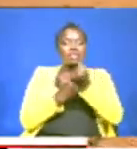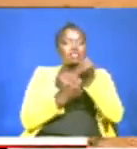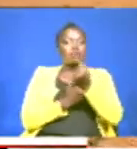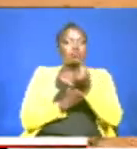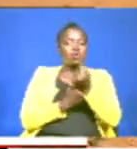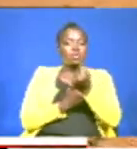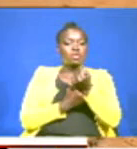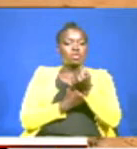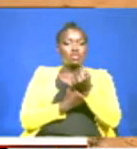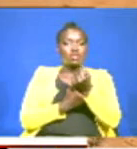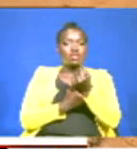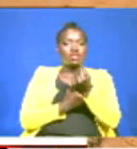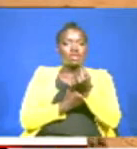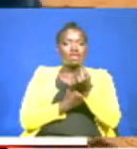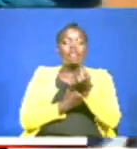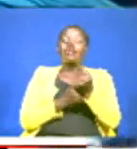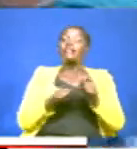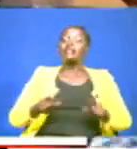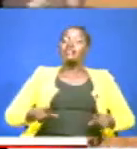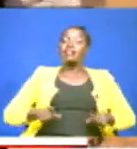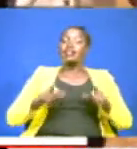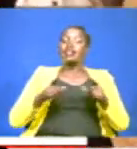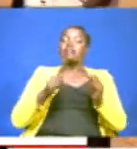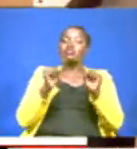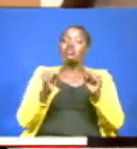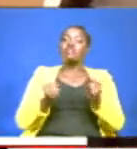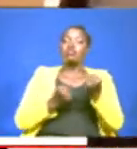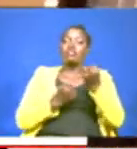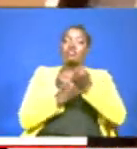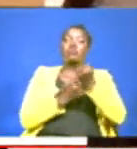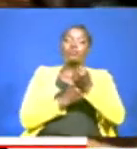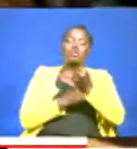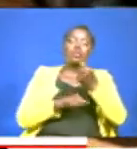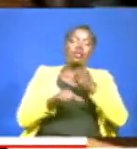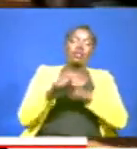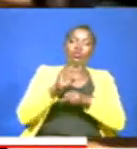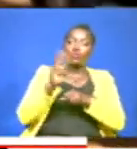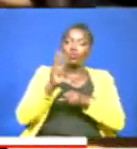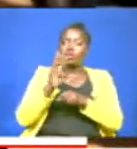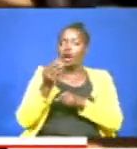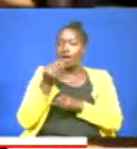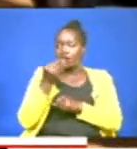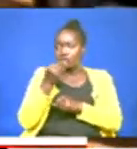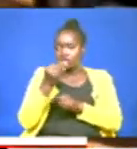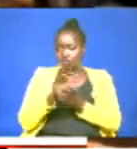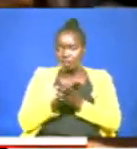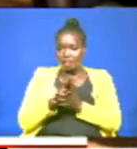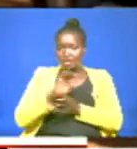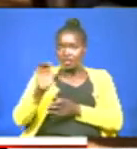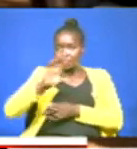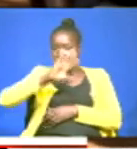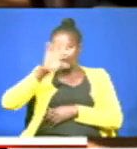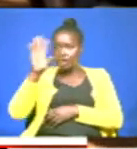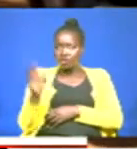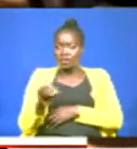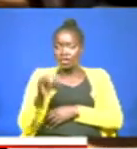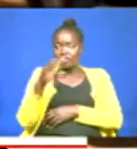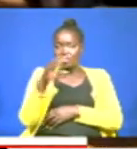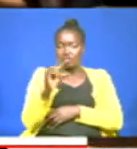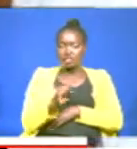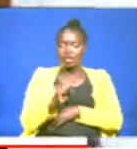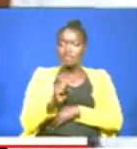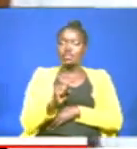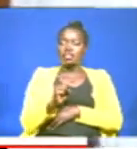of life-saving support around water, food. East African Community Cabinet Secretary Rebecca